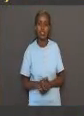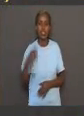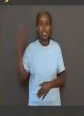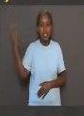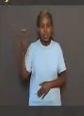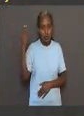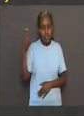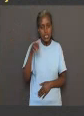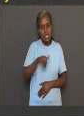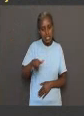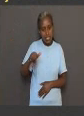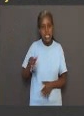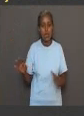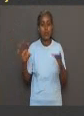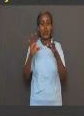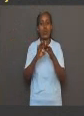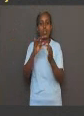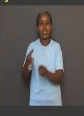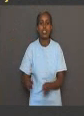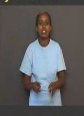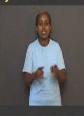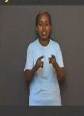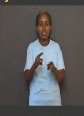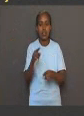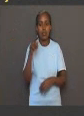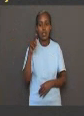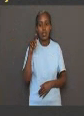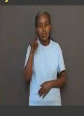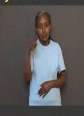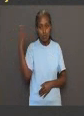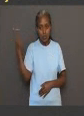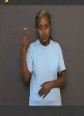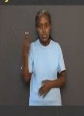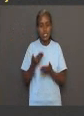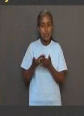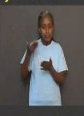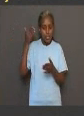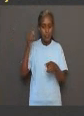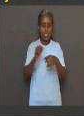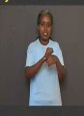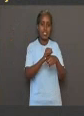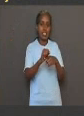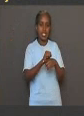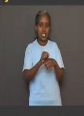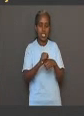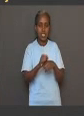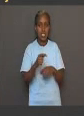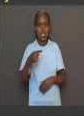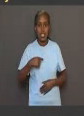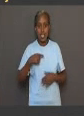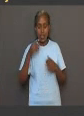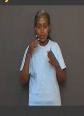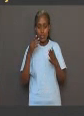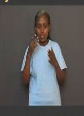Using the same coordinate system you used for the previous exercise, I would like you